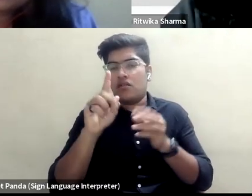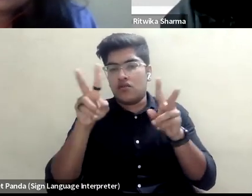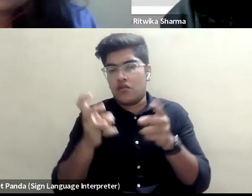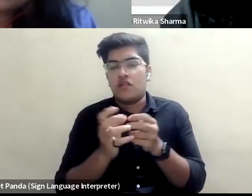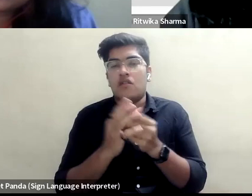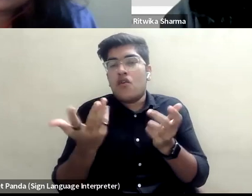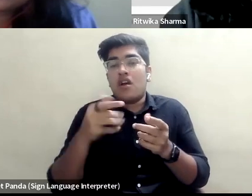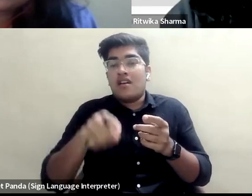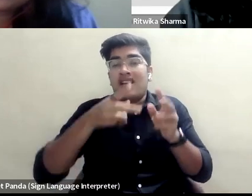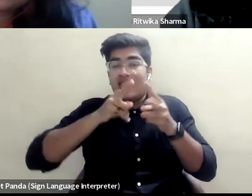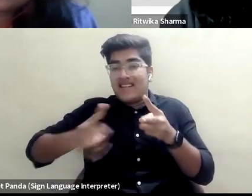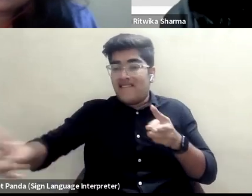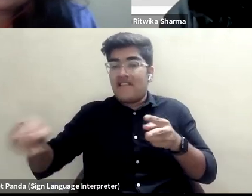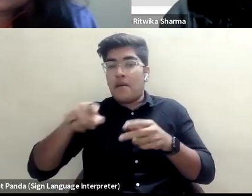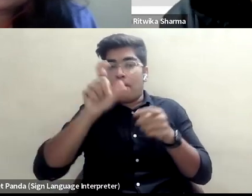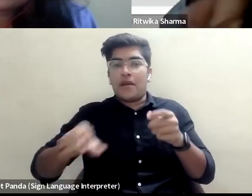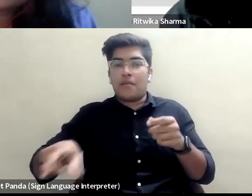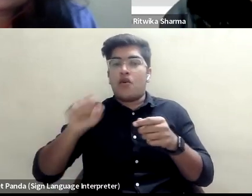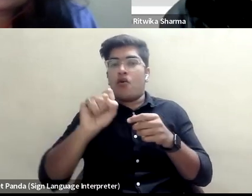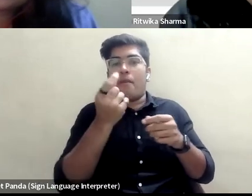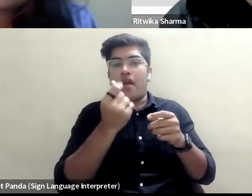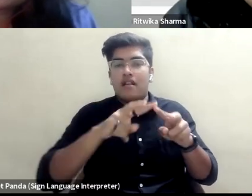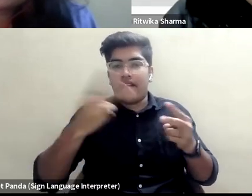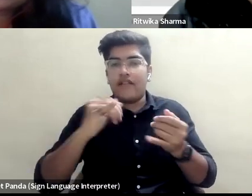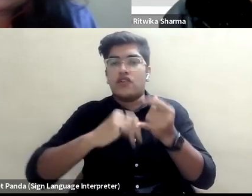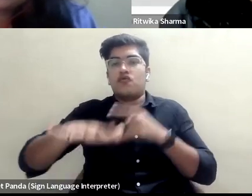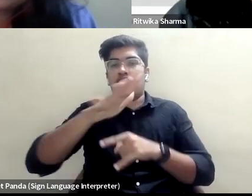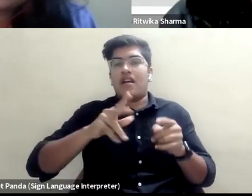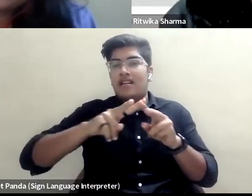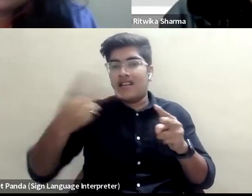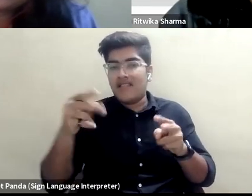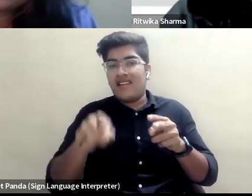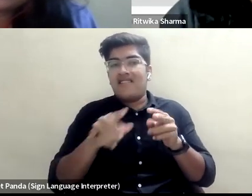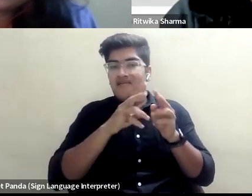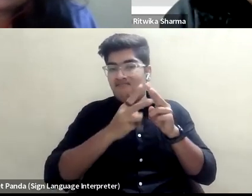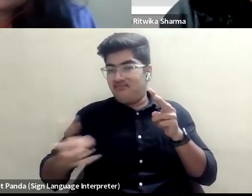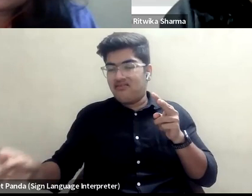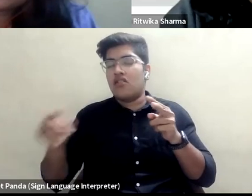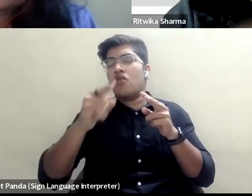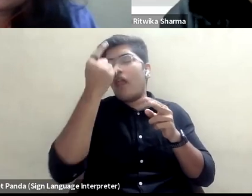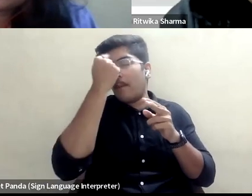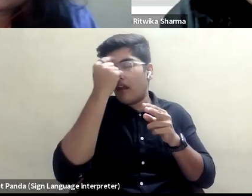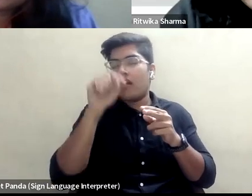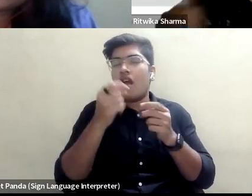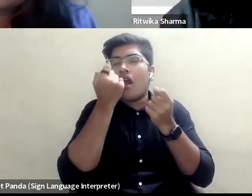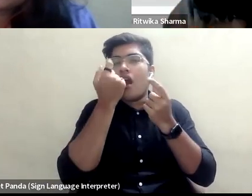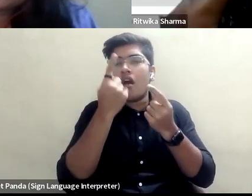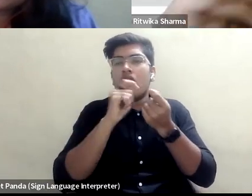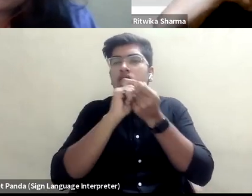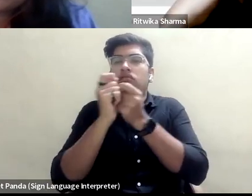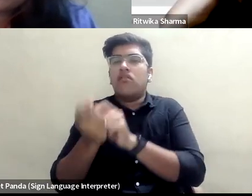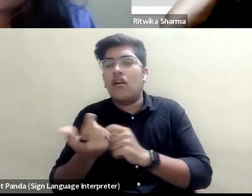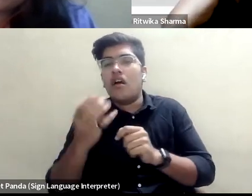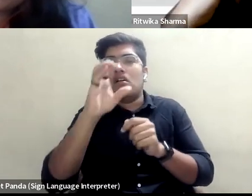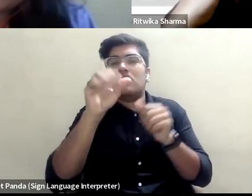in socio-economic backgrounds translate into people's awareness and understanding of the Constitution as well as the CA? How are these